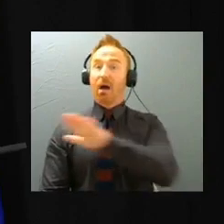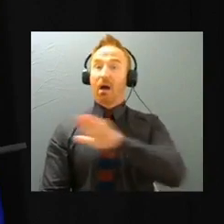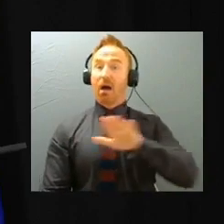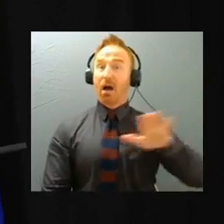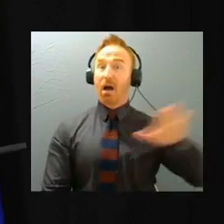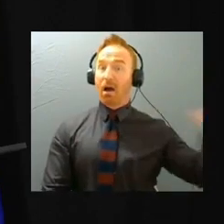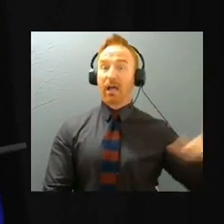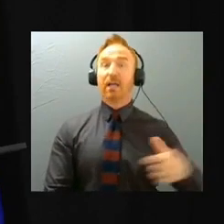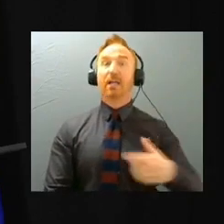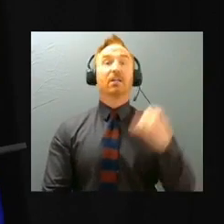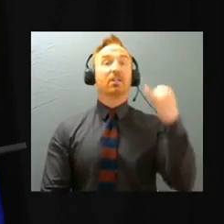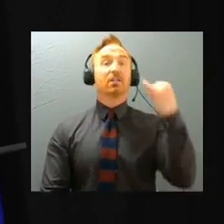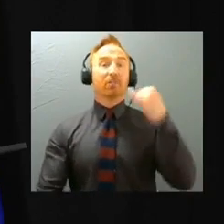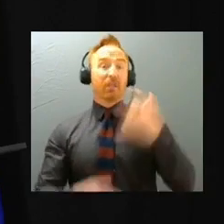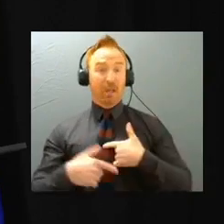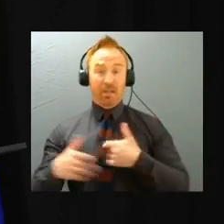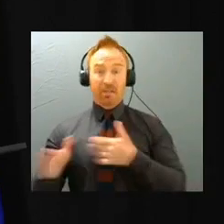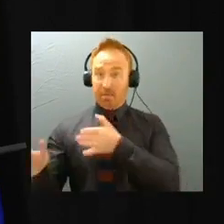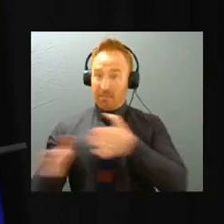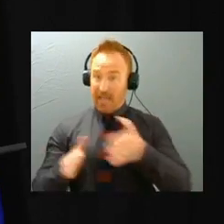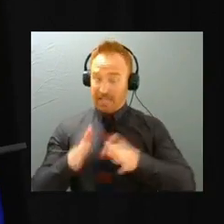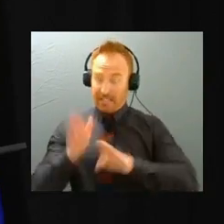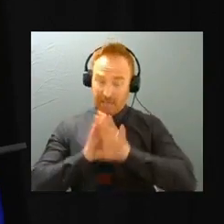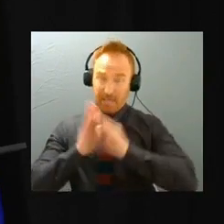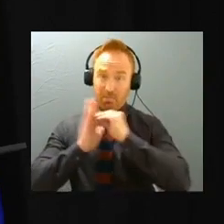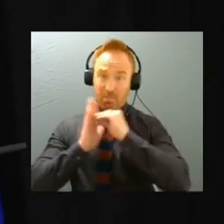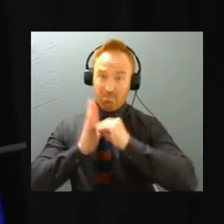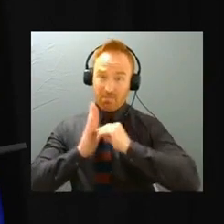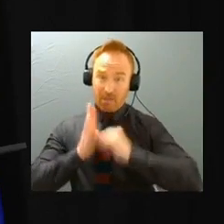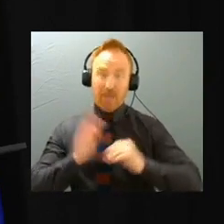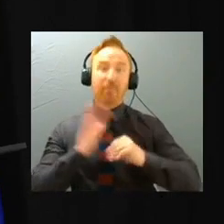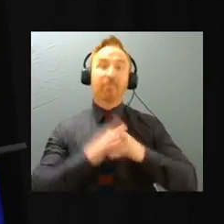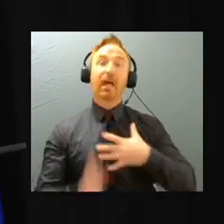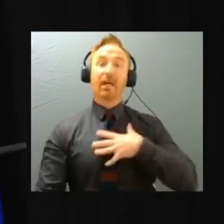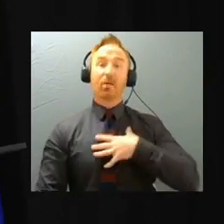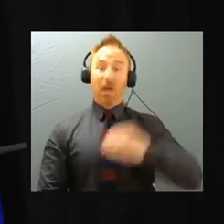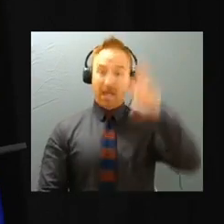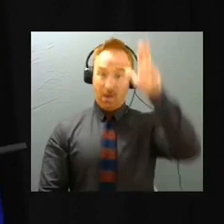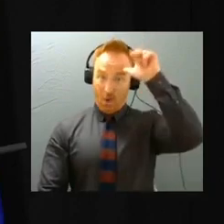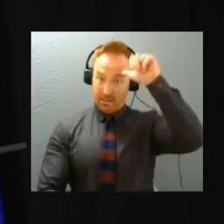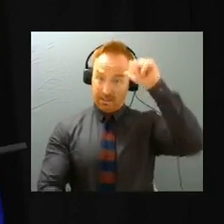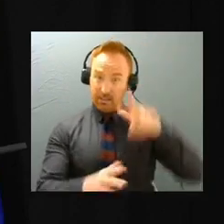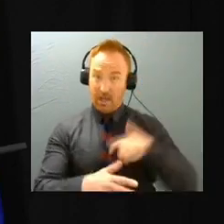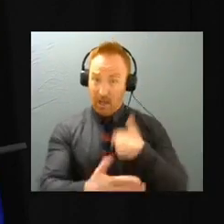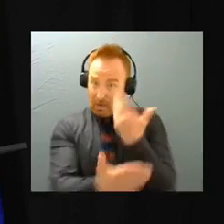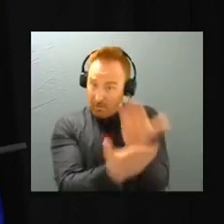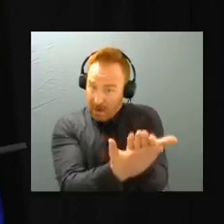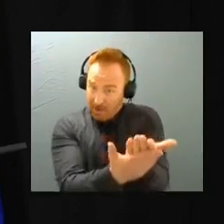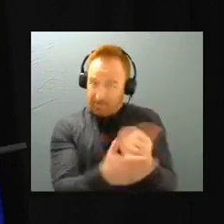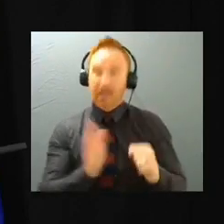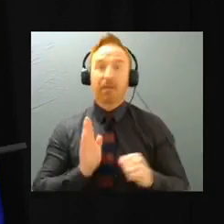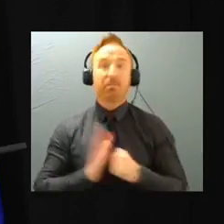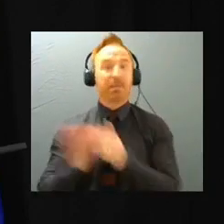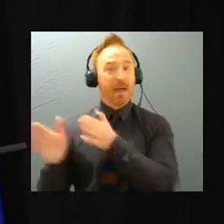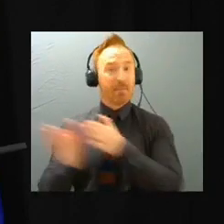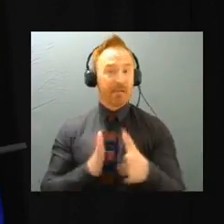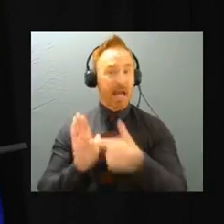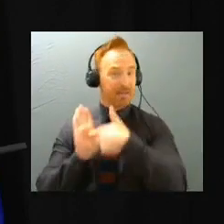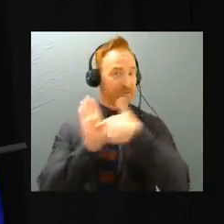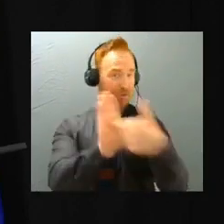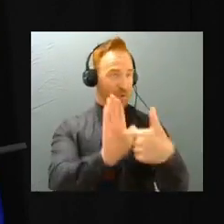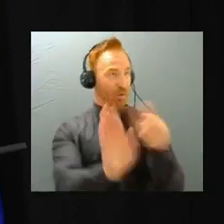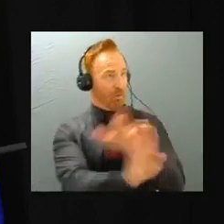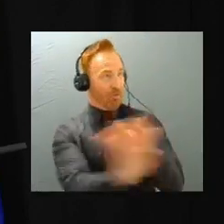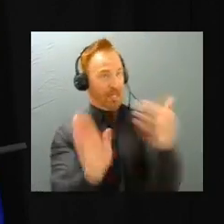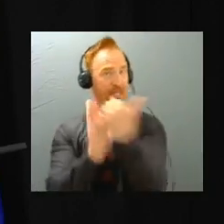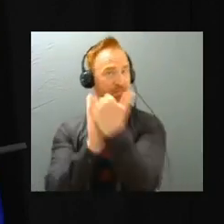for self-isolating in Whitehorse upon entering the territory. Enforcement officers will remain in